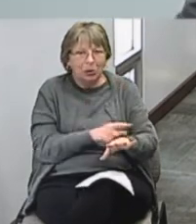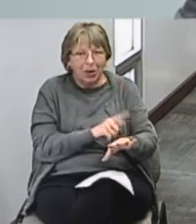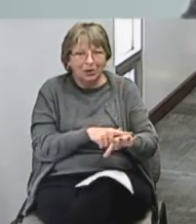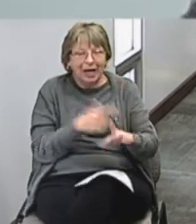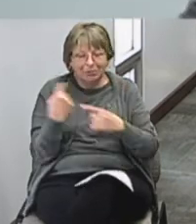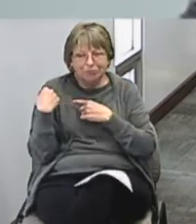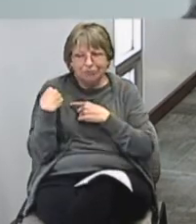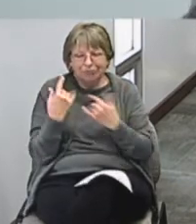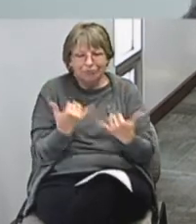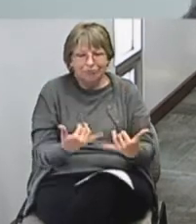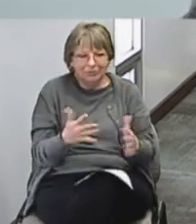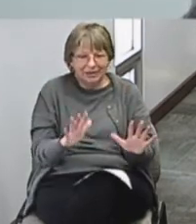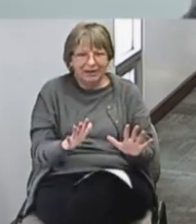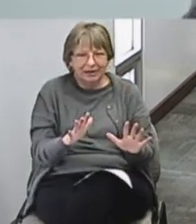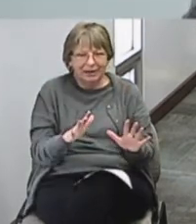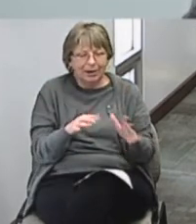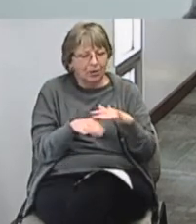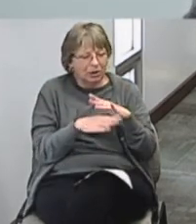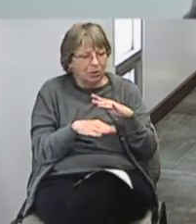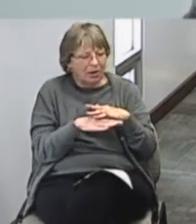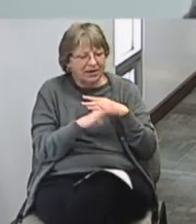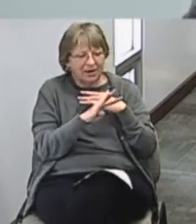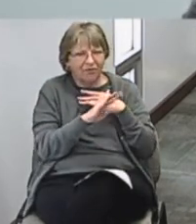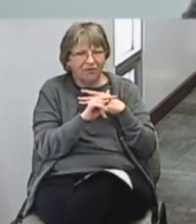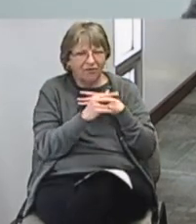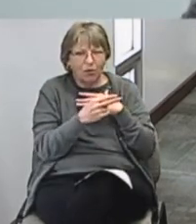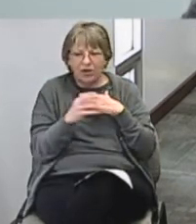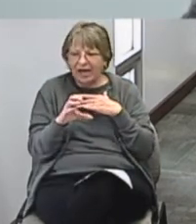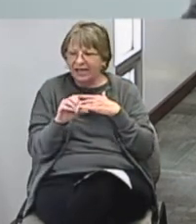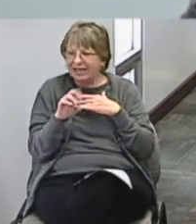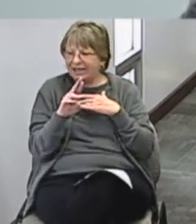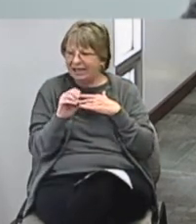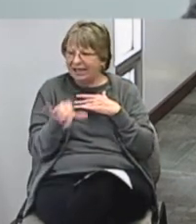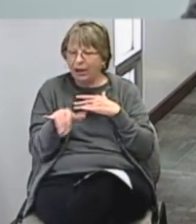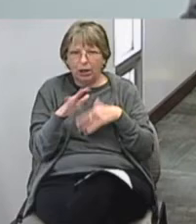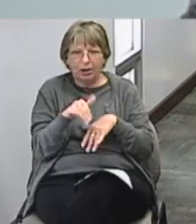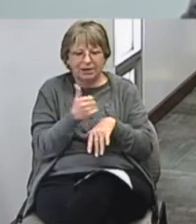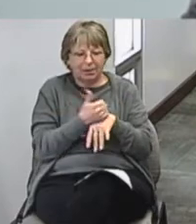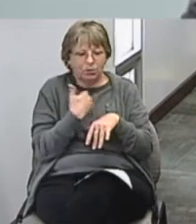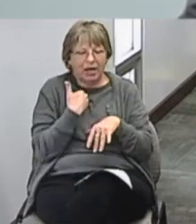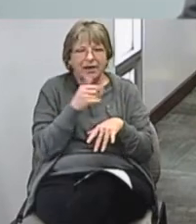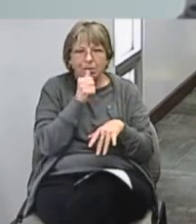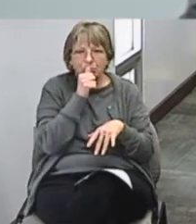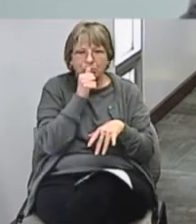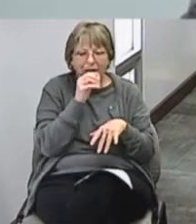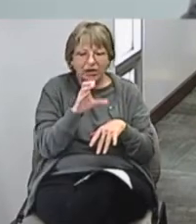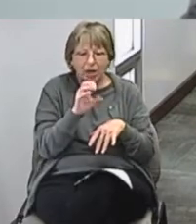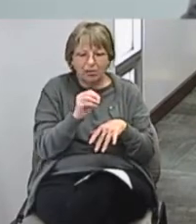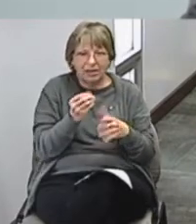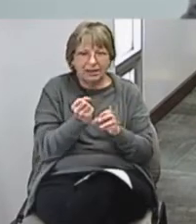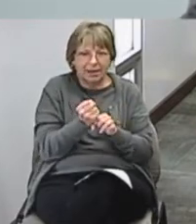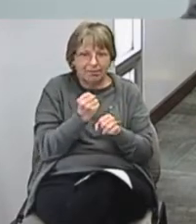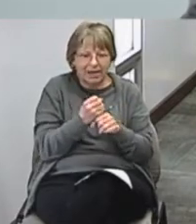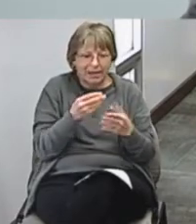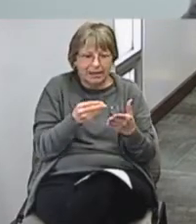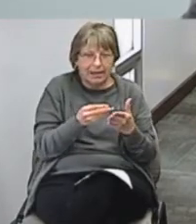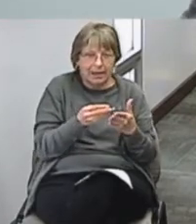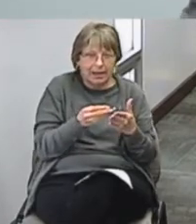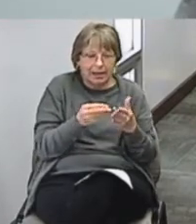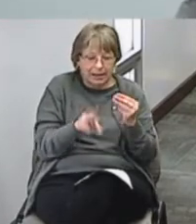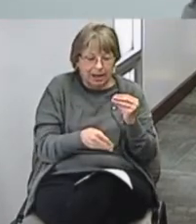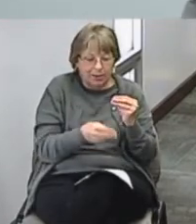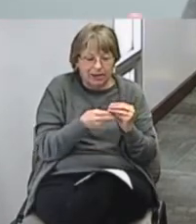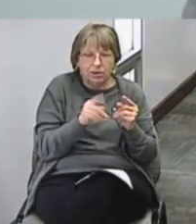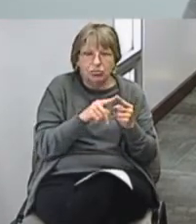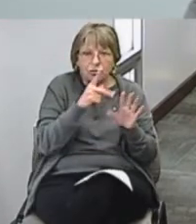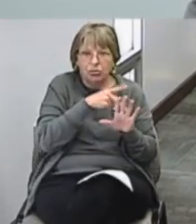the 4th and Cary District was established, you had the private companies who made their contributions to the project, and then